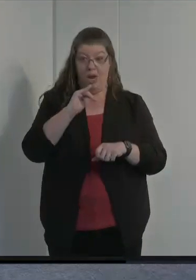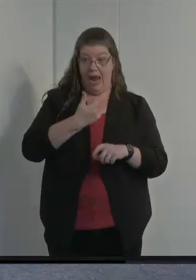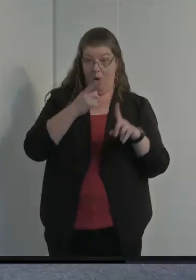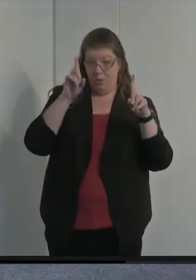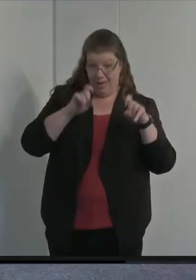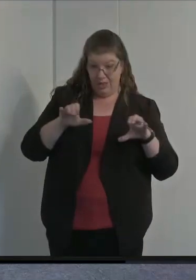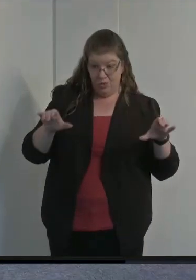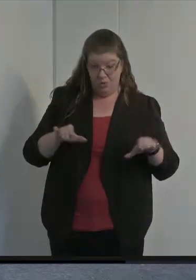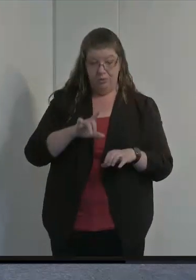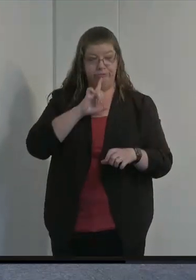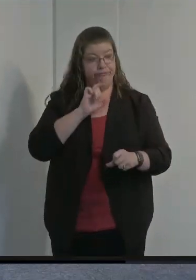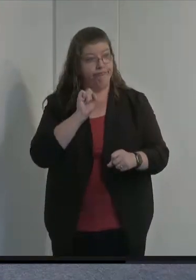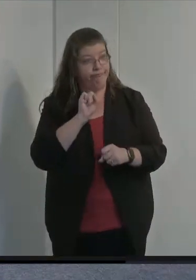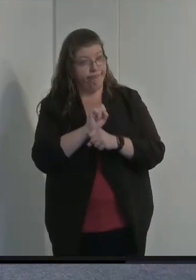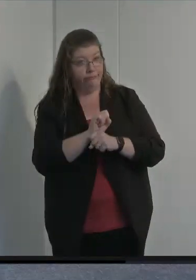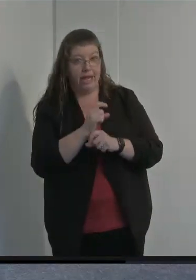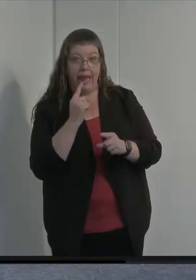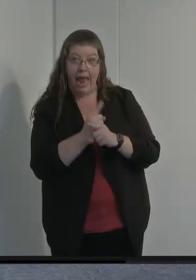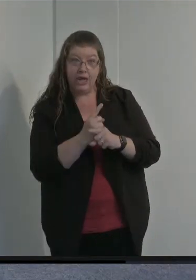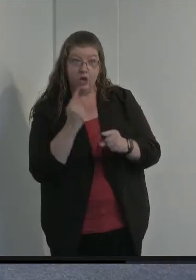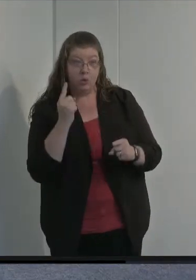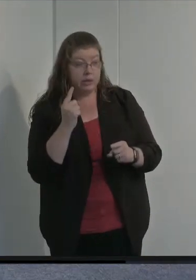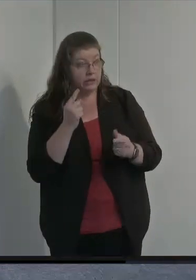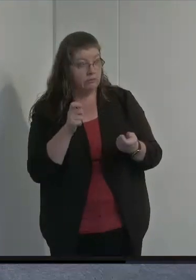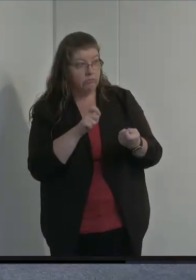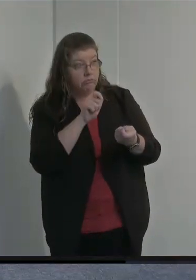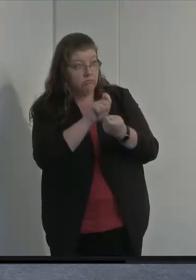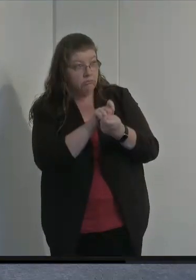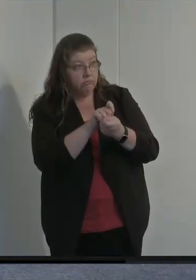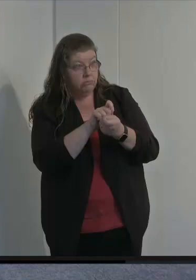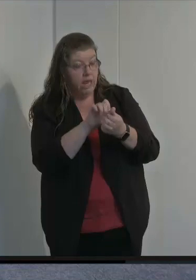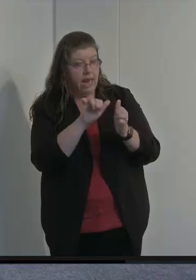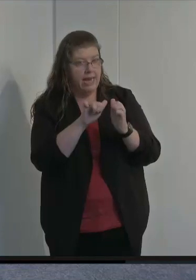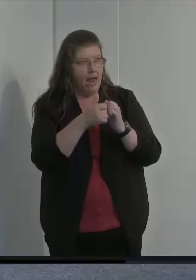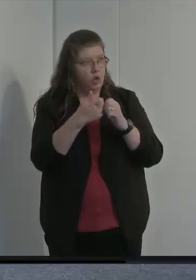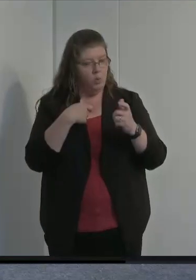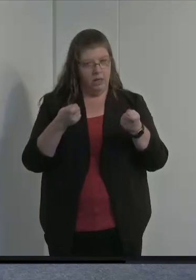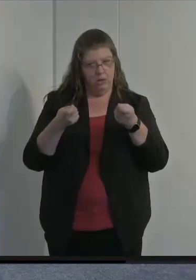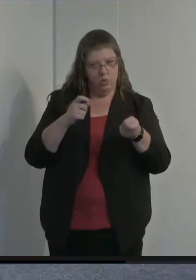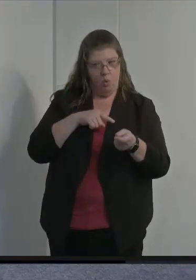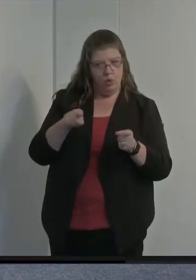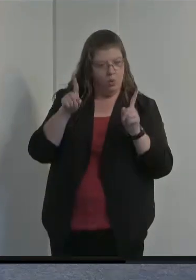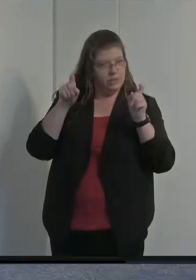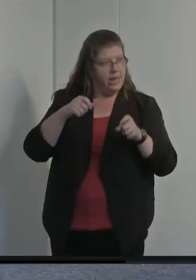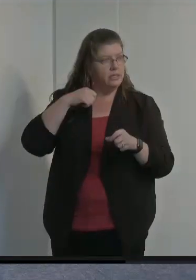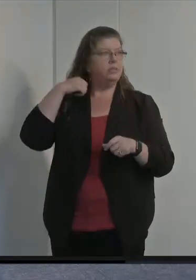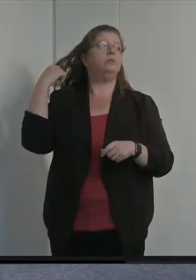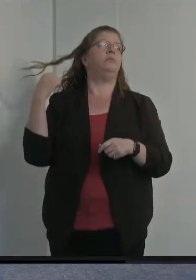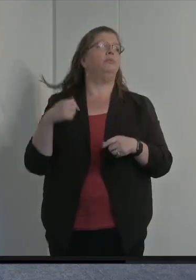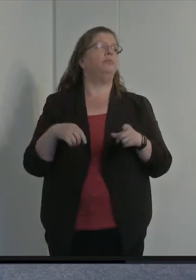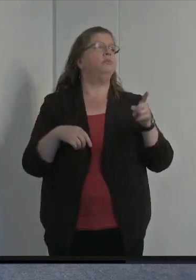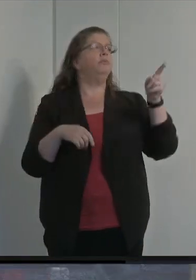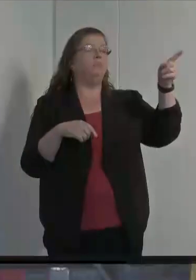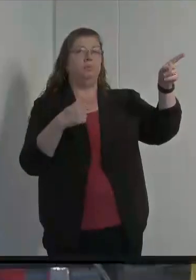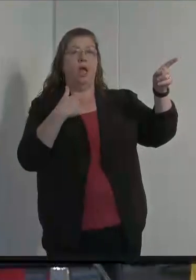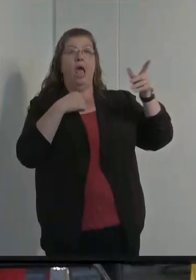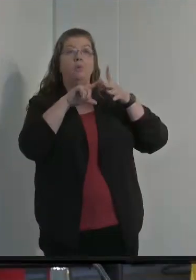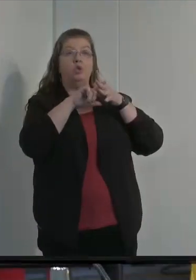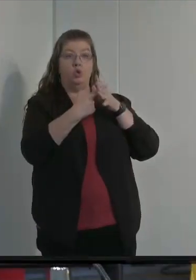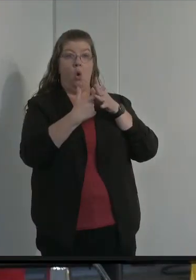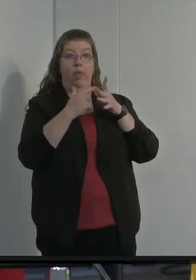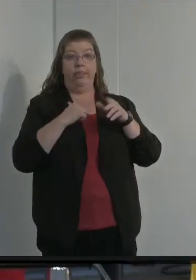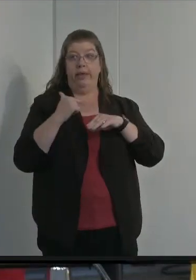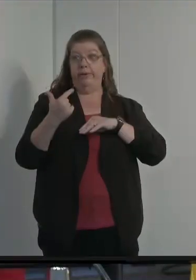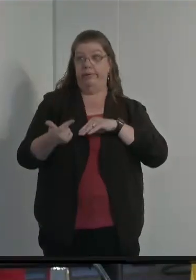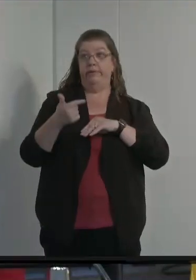being done are actually accurate and what oversight we have over those tests. So I will start, and then I'll let